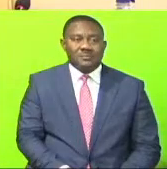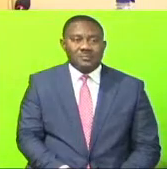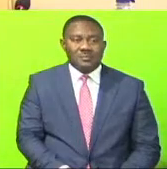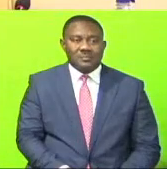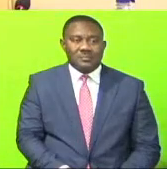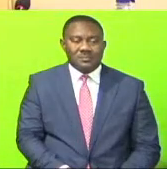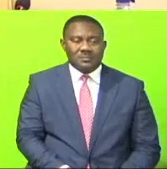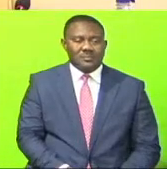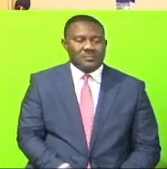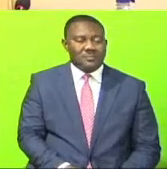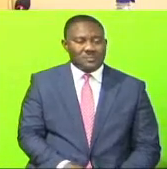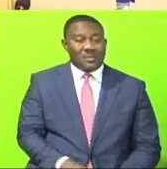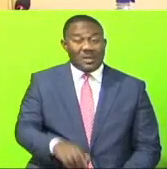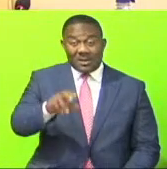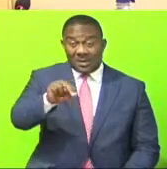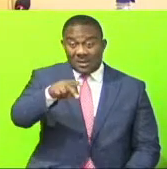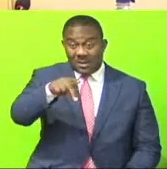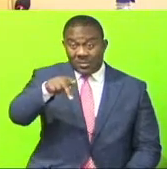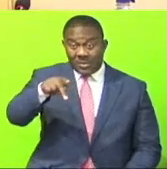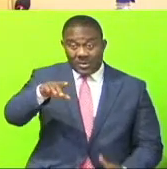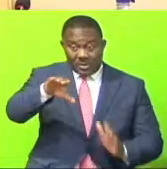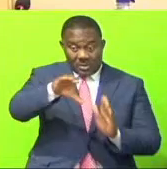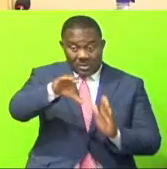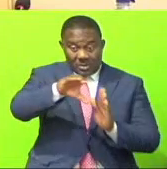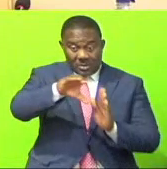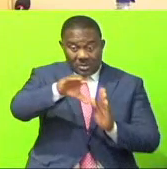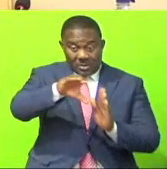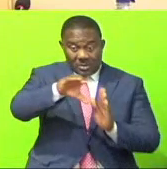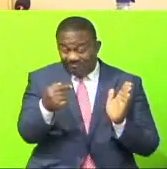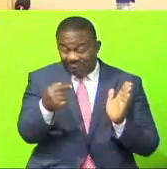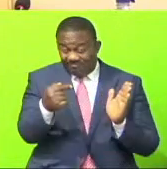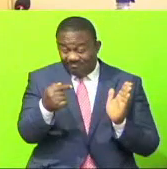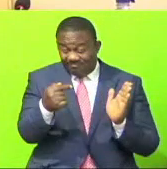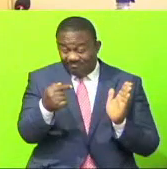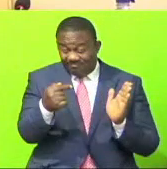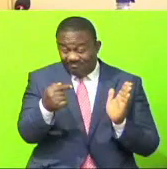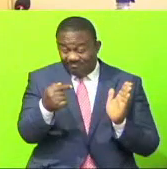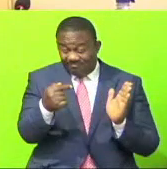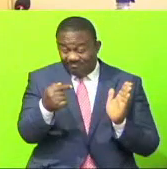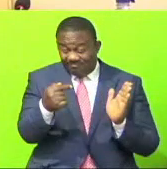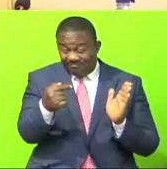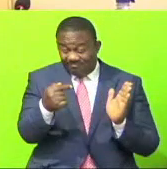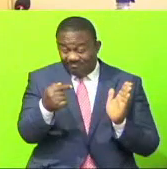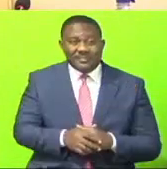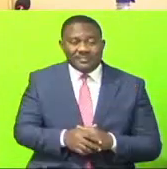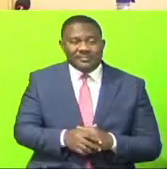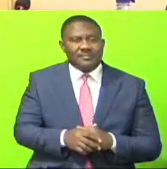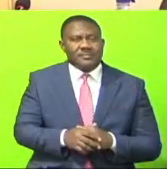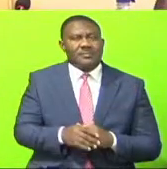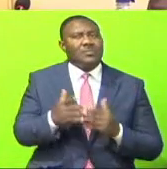constitution. And Mr. Speaker, with permission, I would want to read